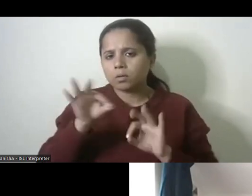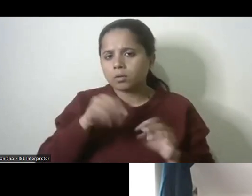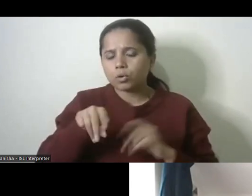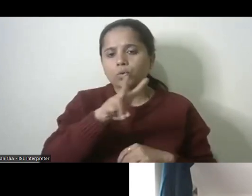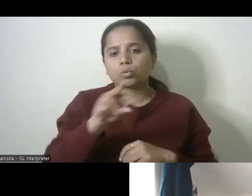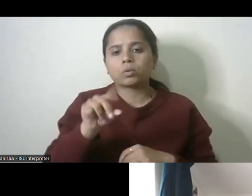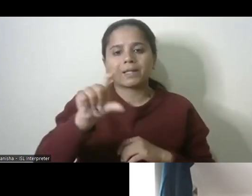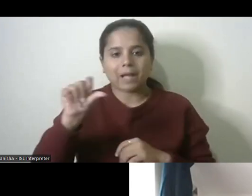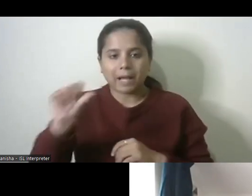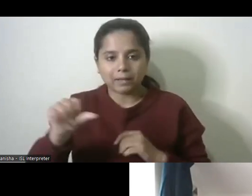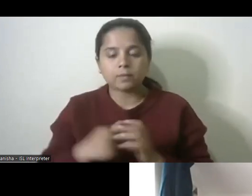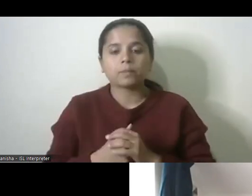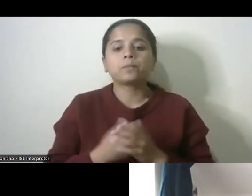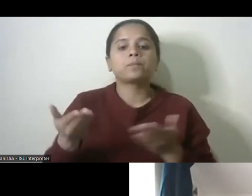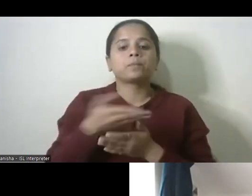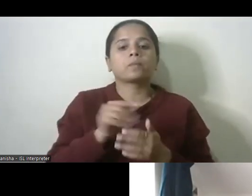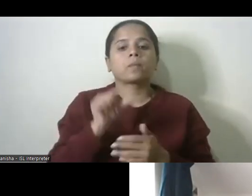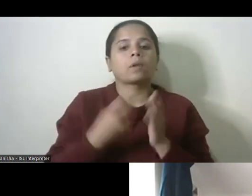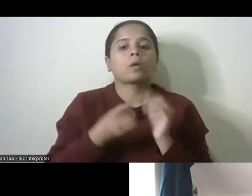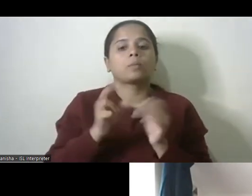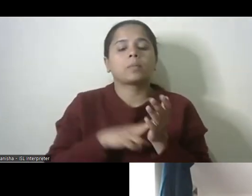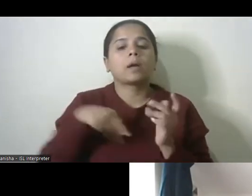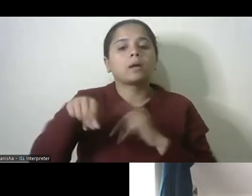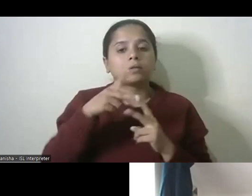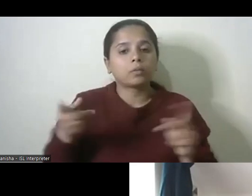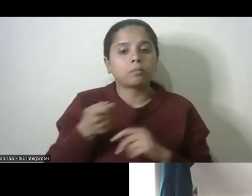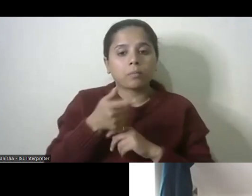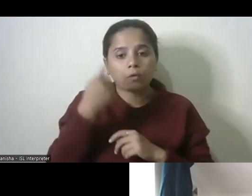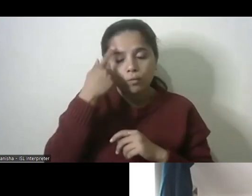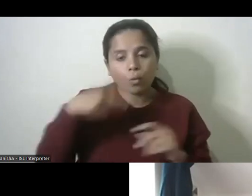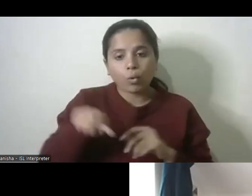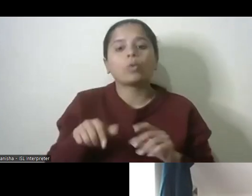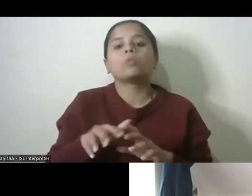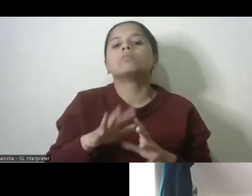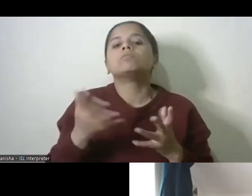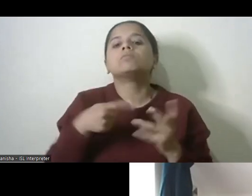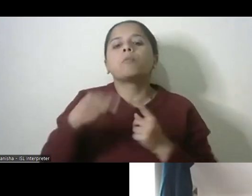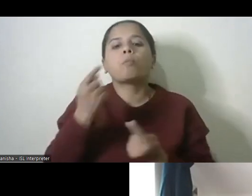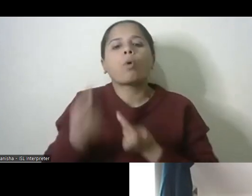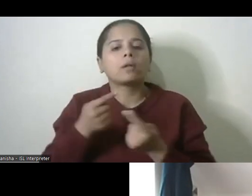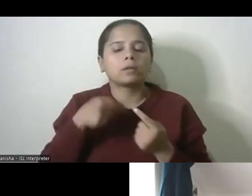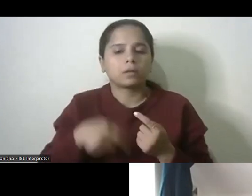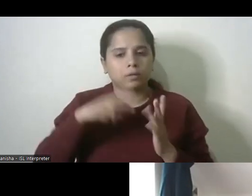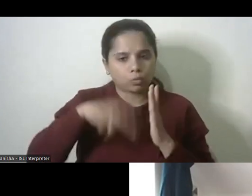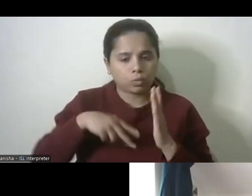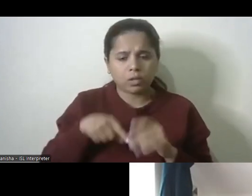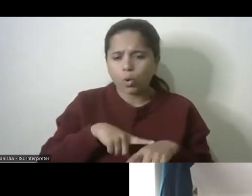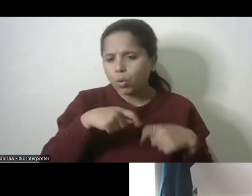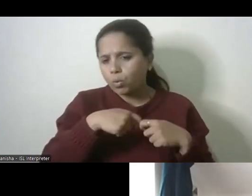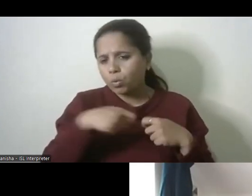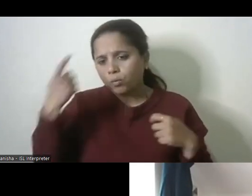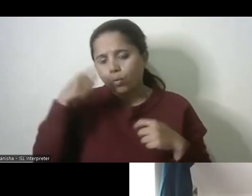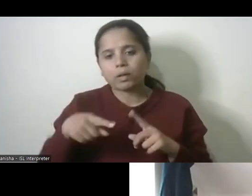2019 Orwell Prize for Political Writing and the New India Foundation Book Prize, and longlisted for the